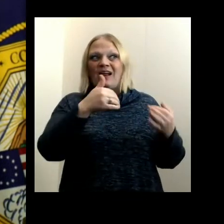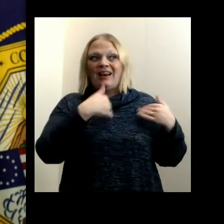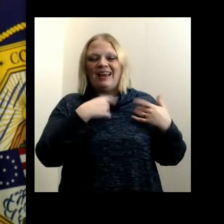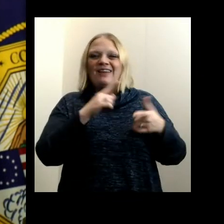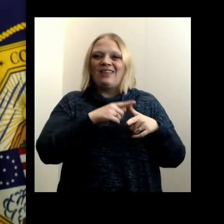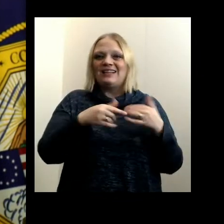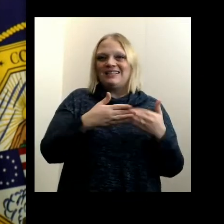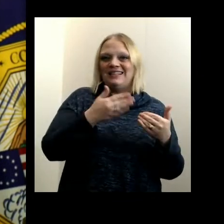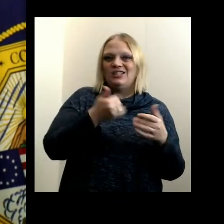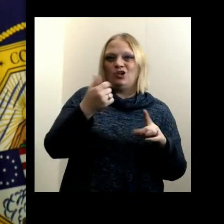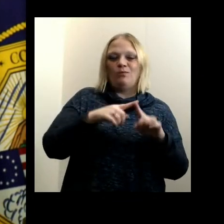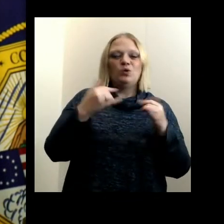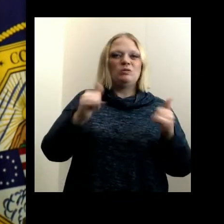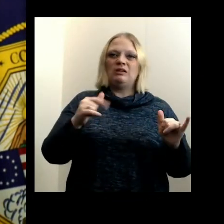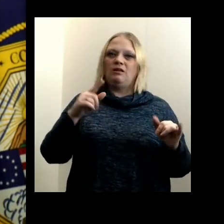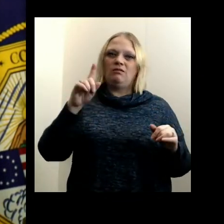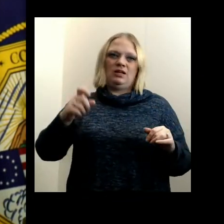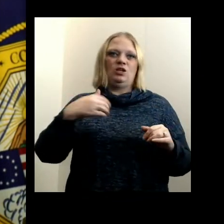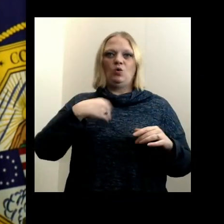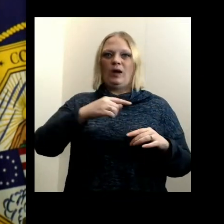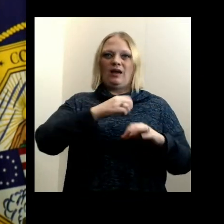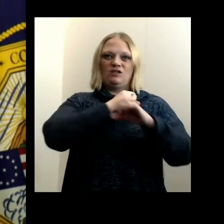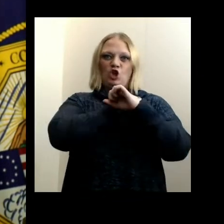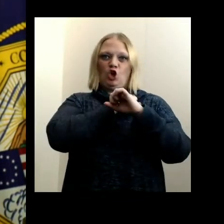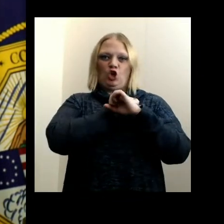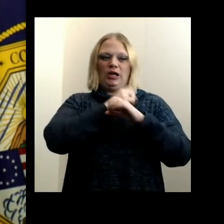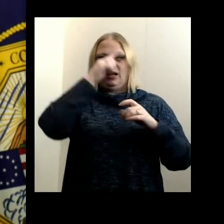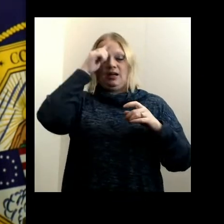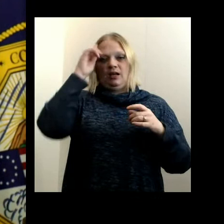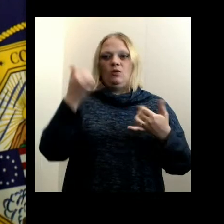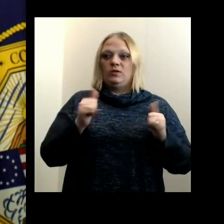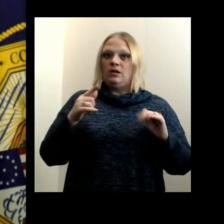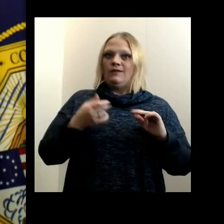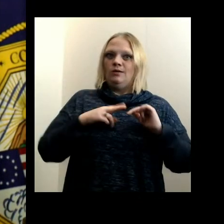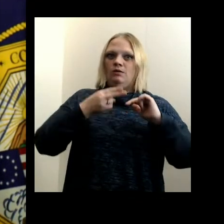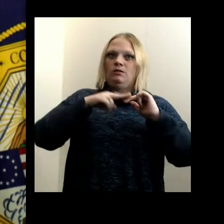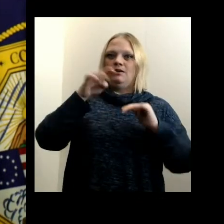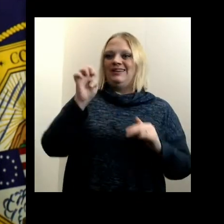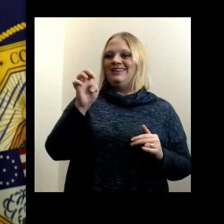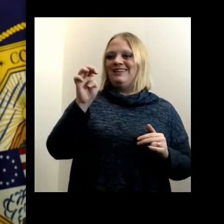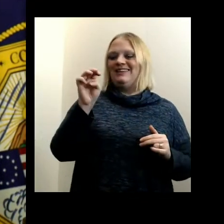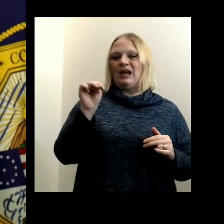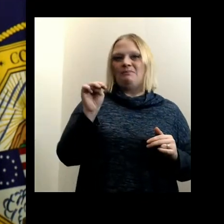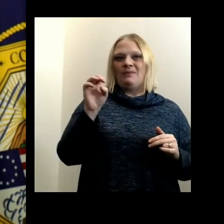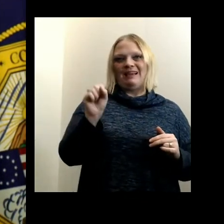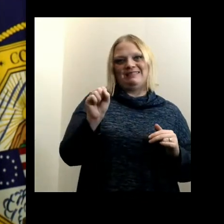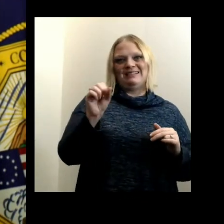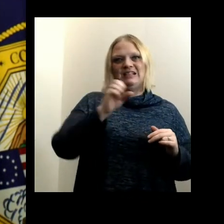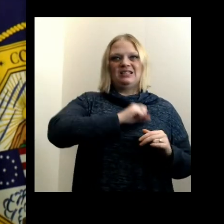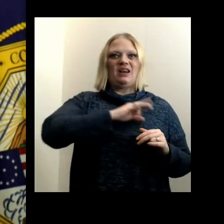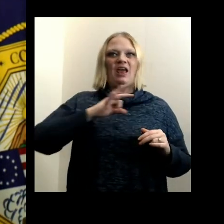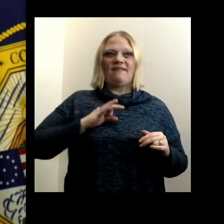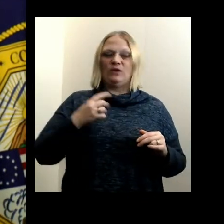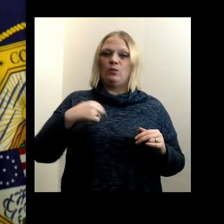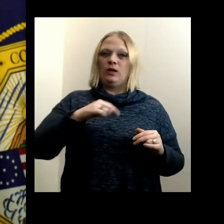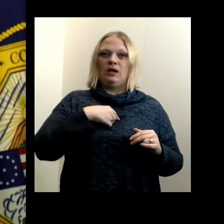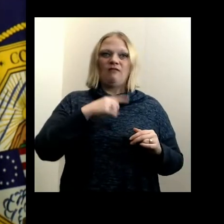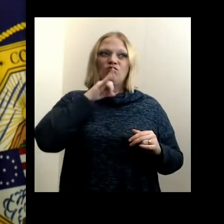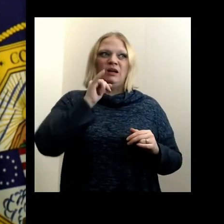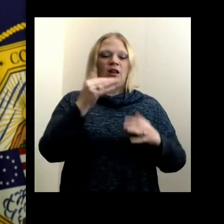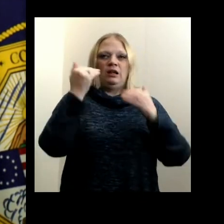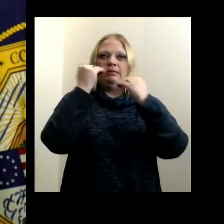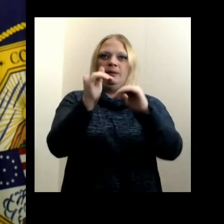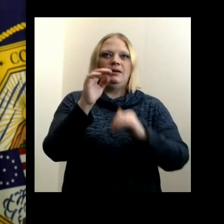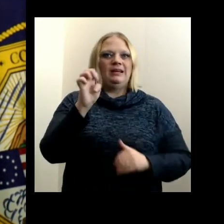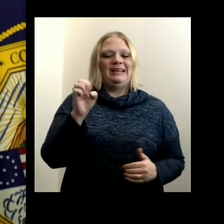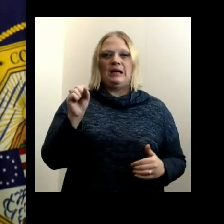but you still have to have security staff. We still would have to ramp up our EMS staff. We basically have exceptionally limited EMS